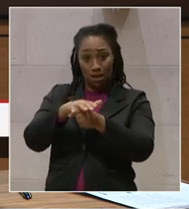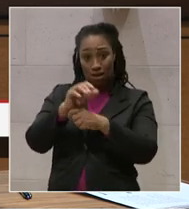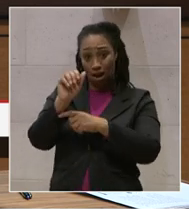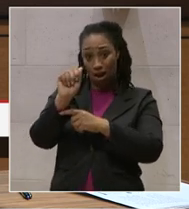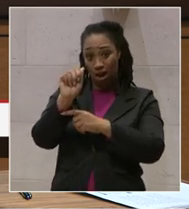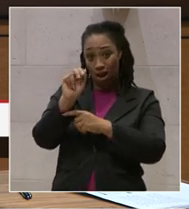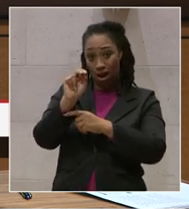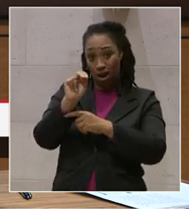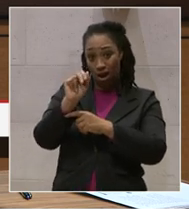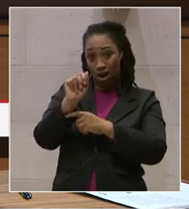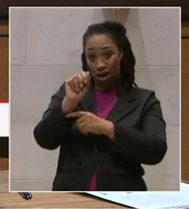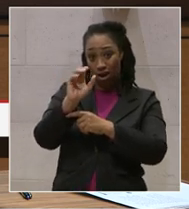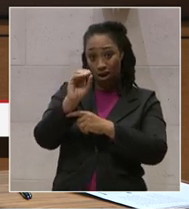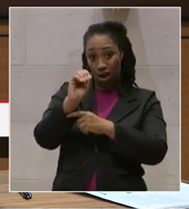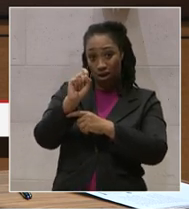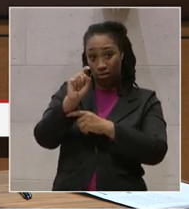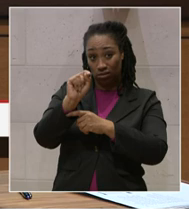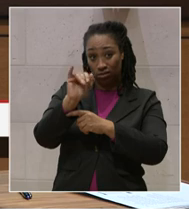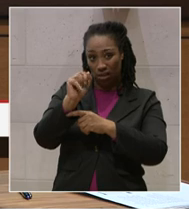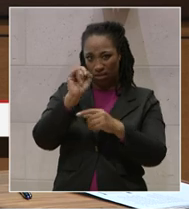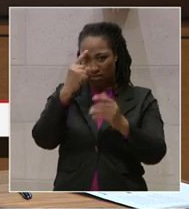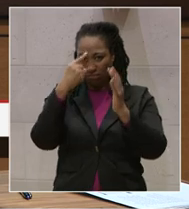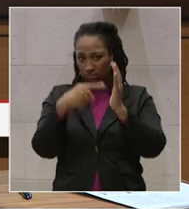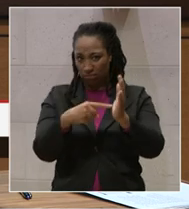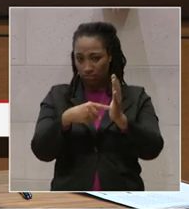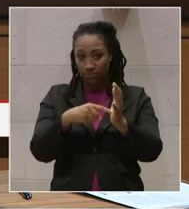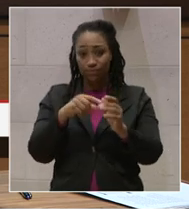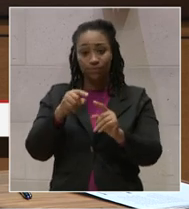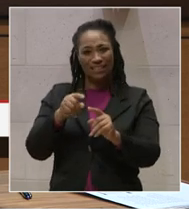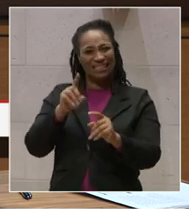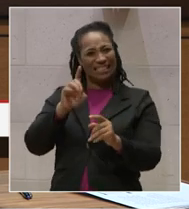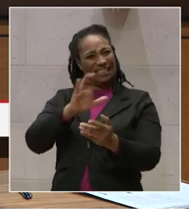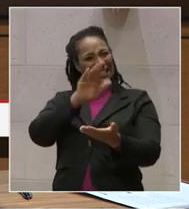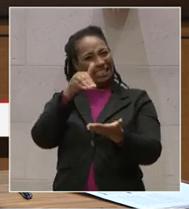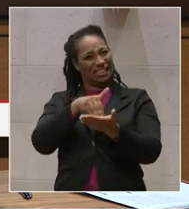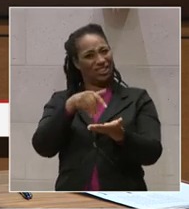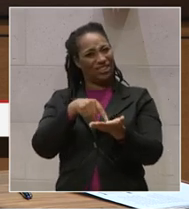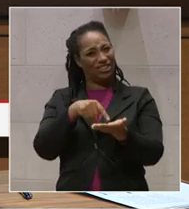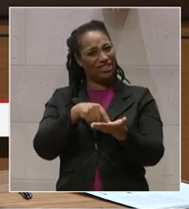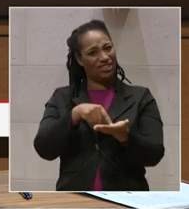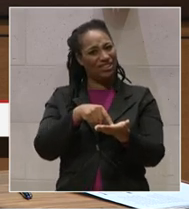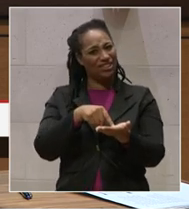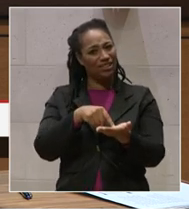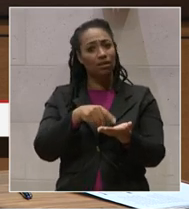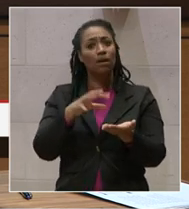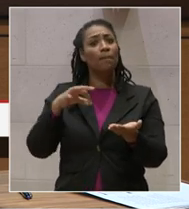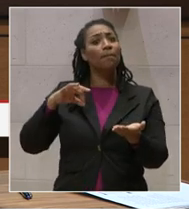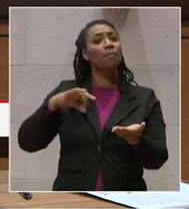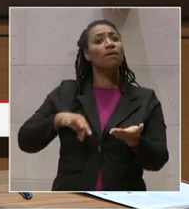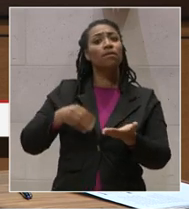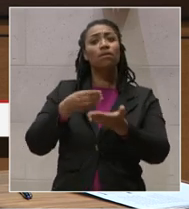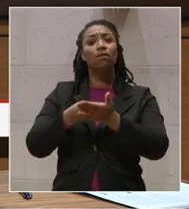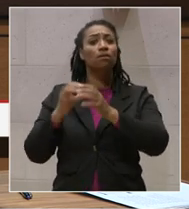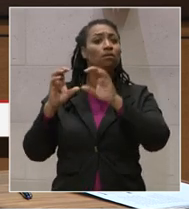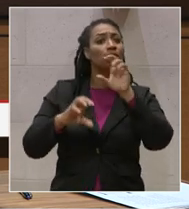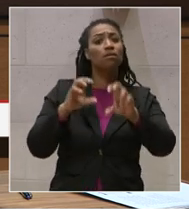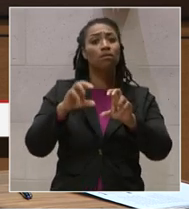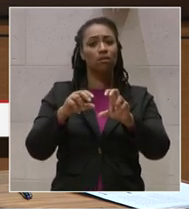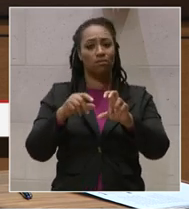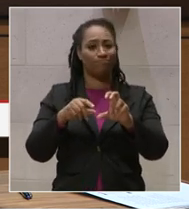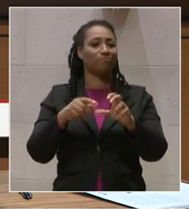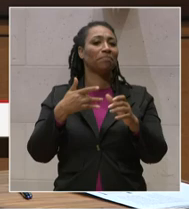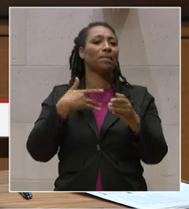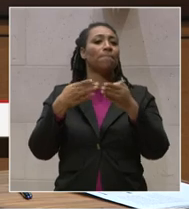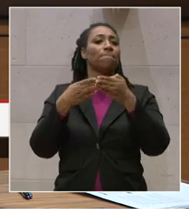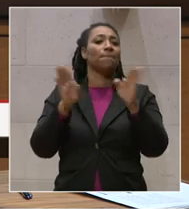incentives. Our next challenge in addressing barriers in high-cost areas is where creative solutions such as tax abatements